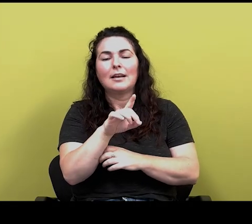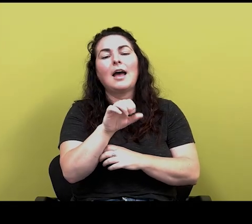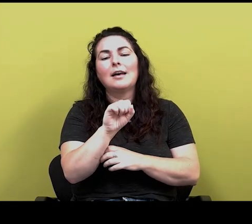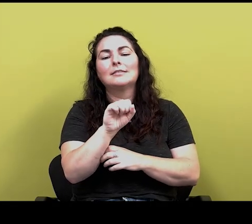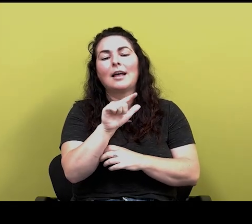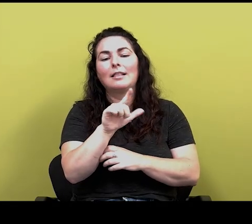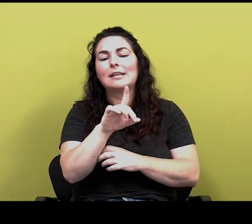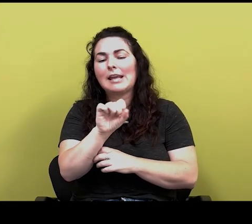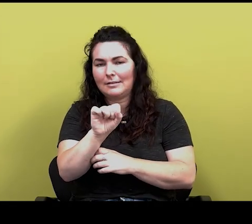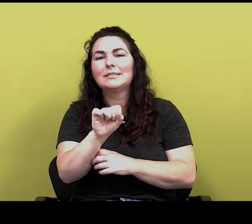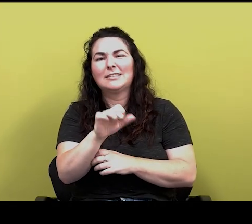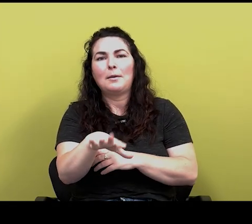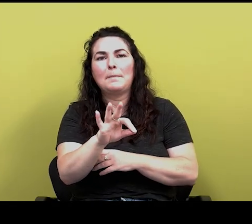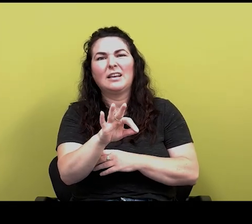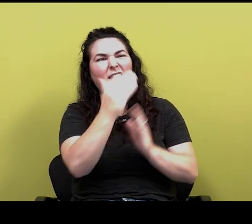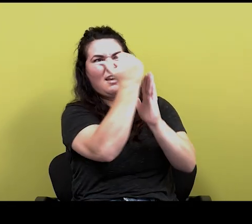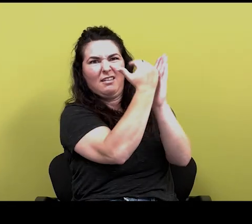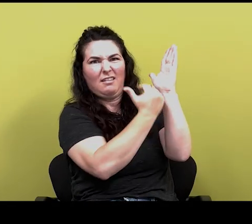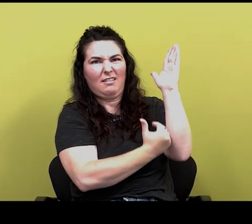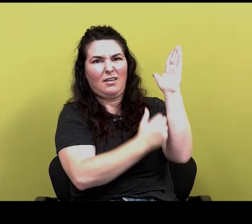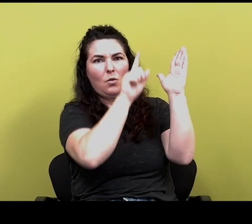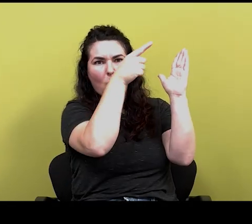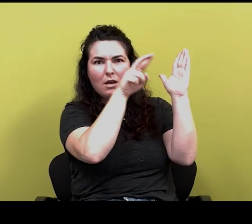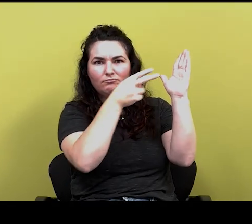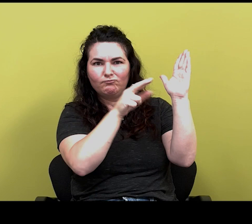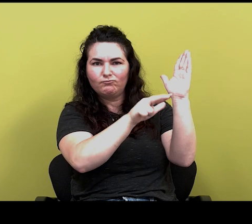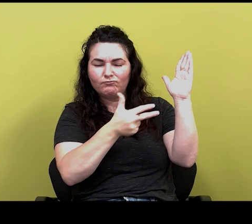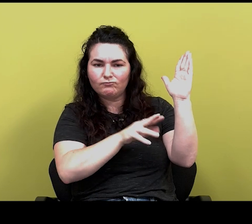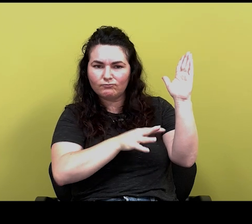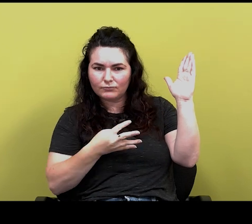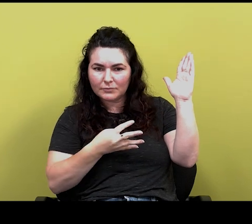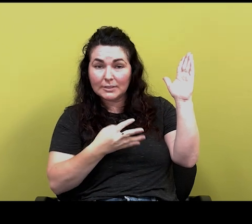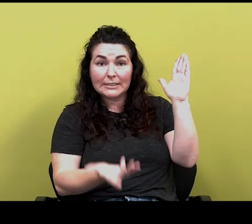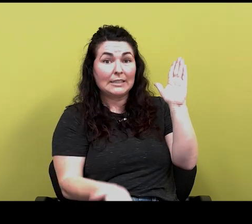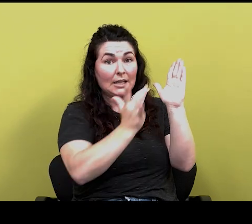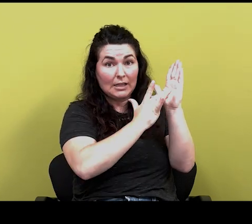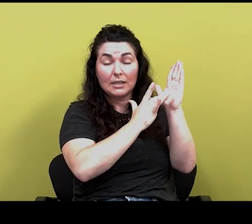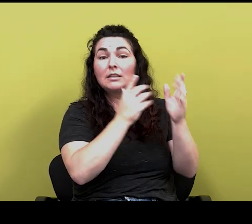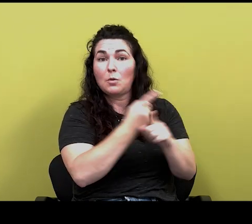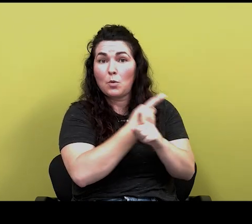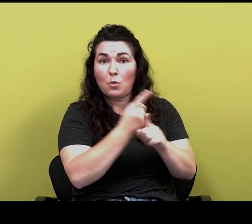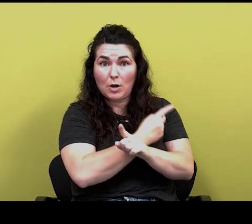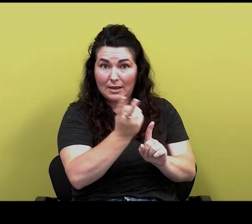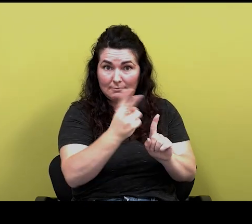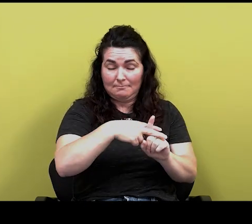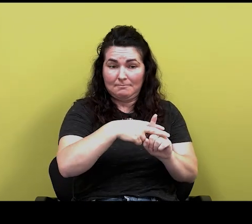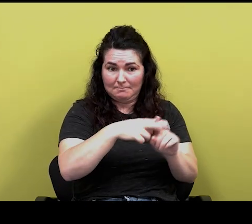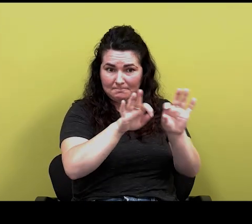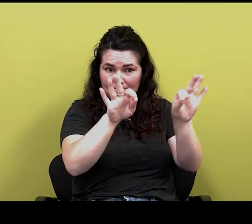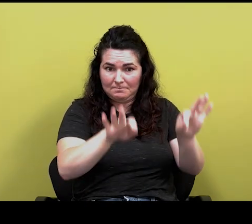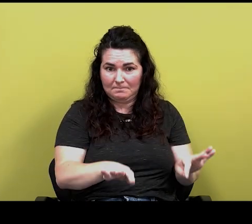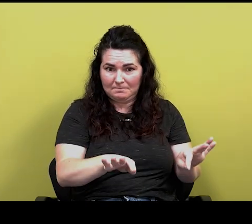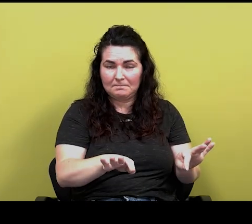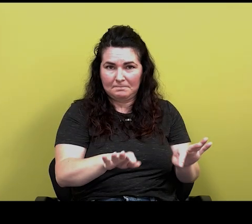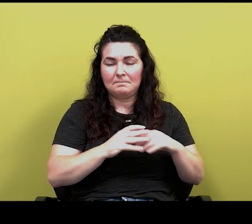for registration. Once a student has determined what accommodations they'll be requesting, they would select the appropriate application, which corresponds with the